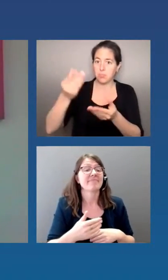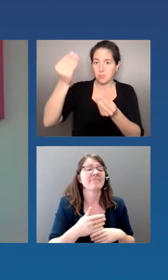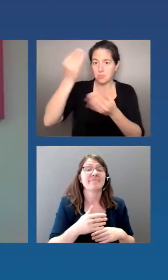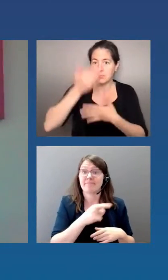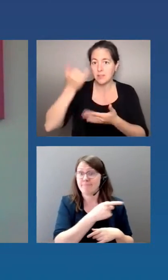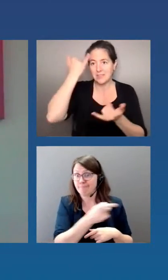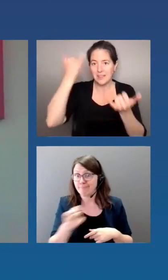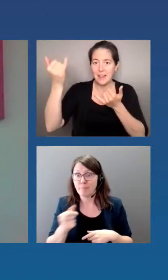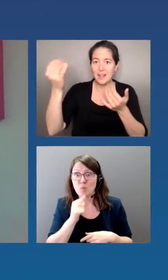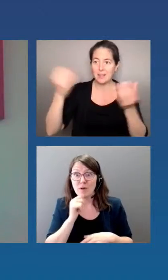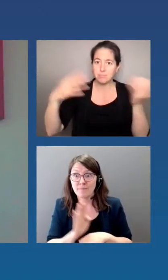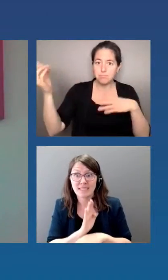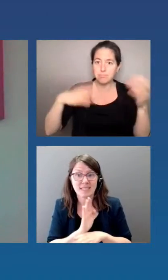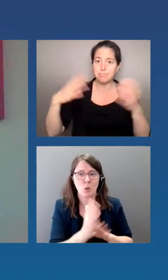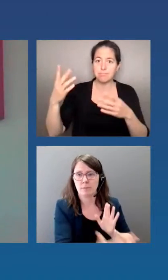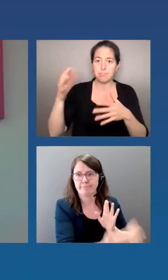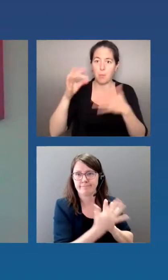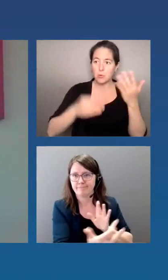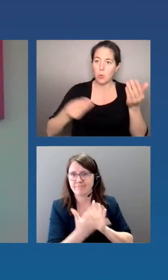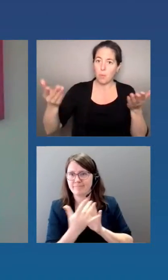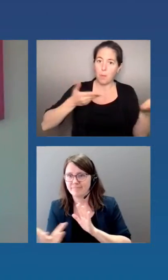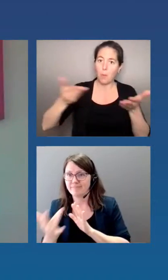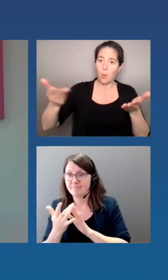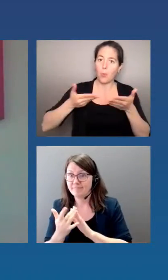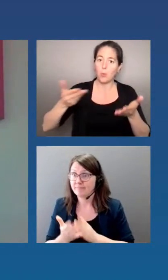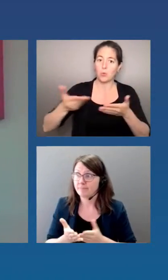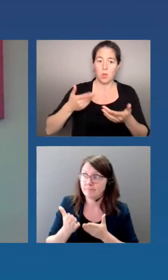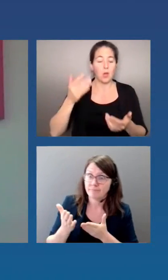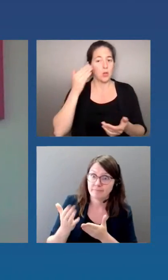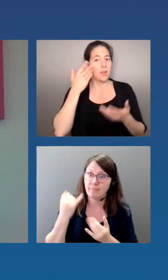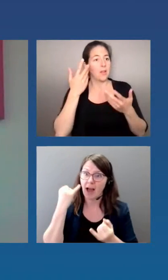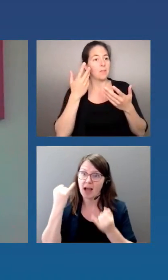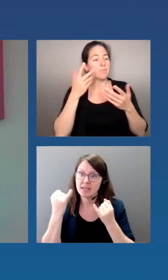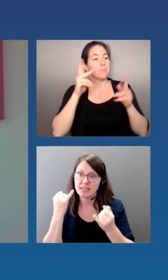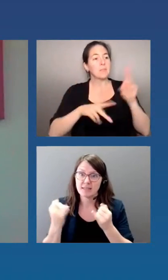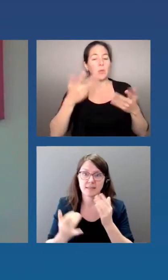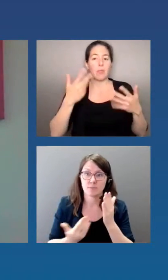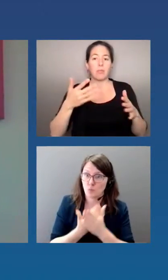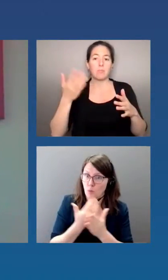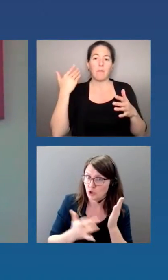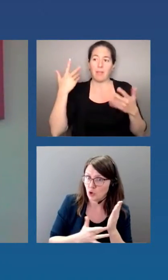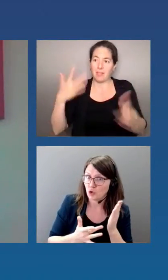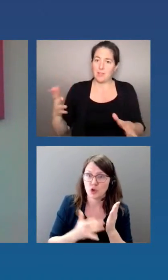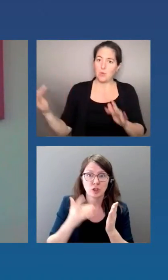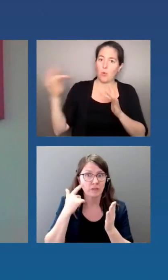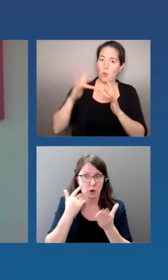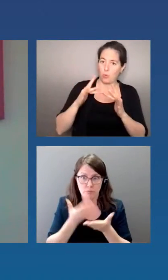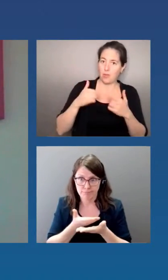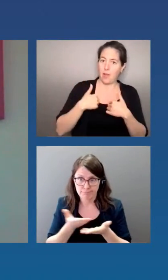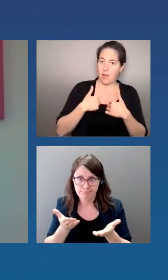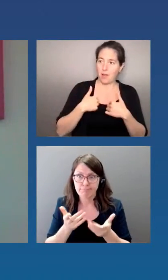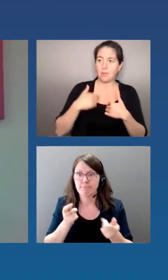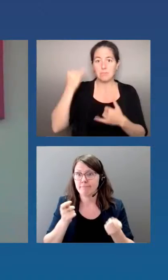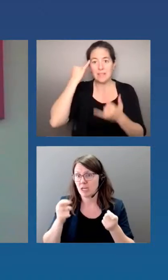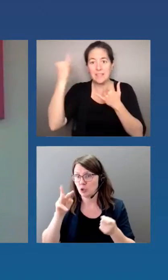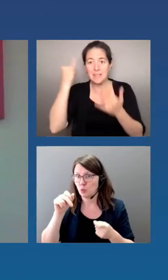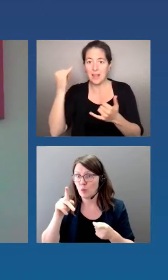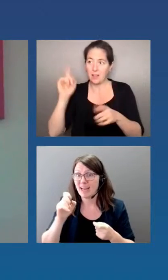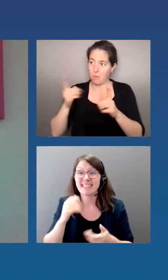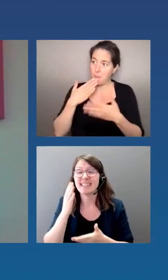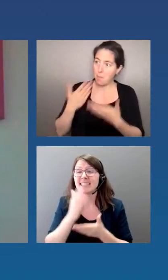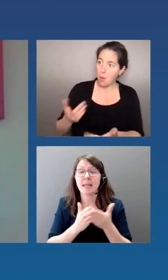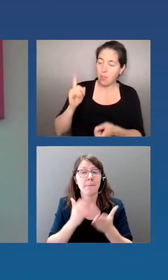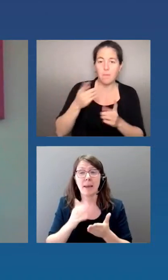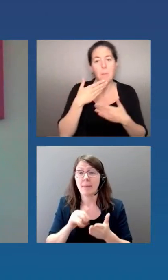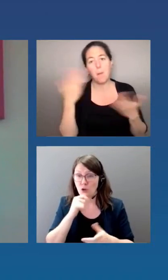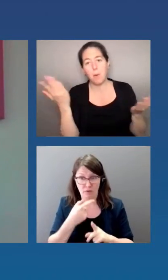in the past, some viable, some not viable, some who don't operate in Canada at all. And that's an important piece